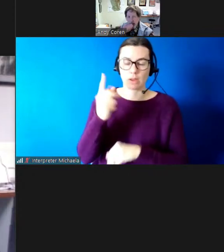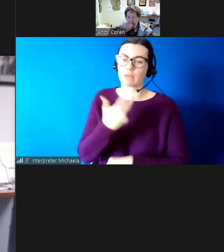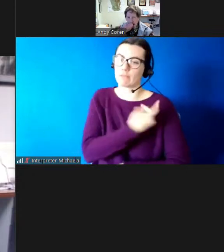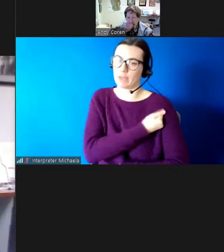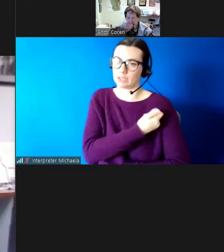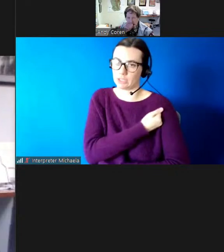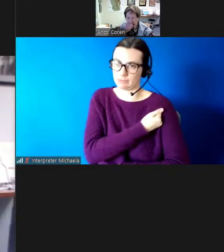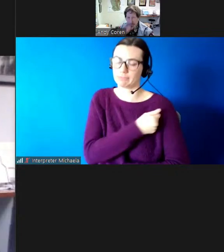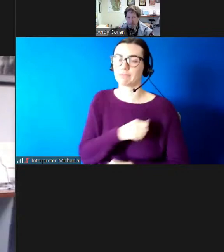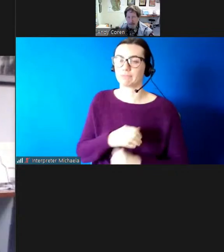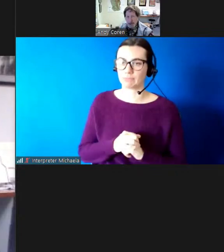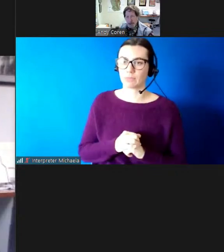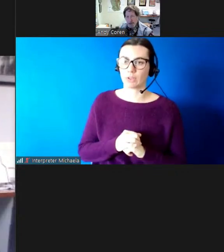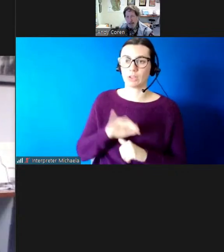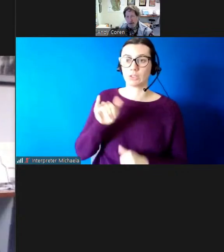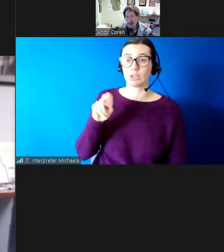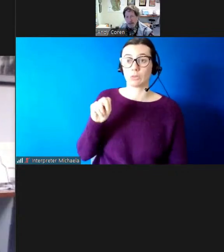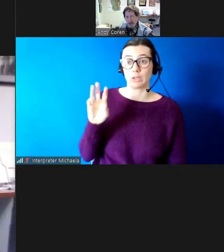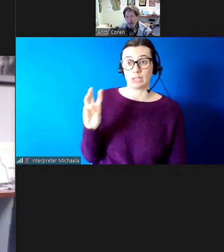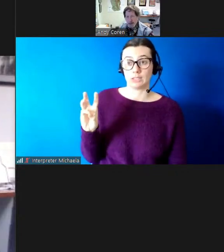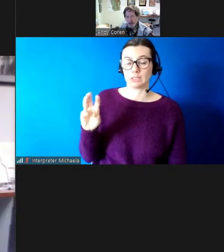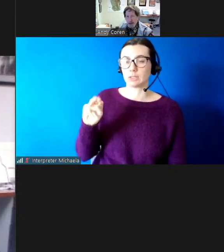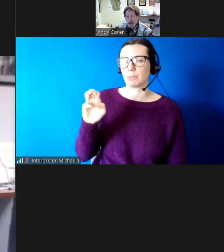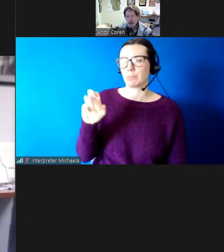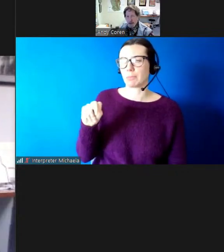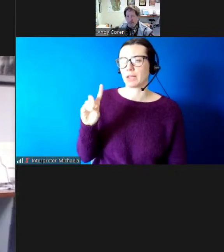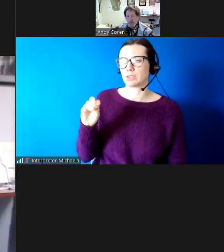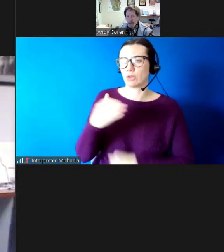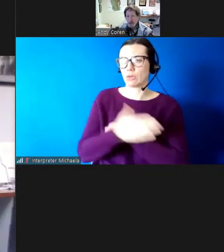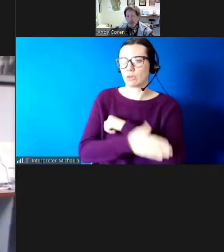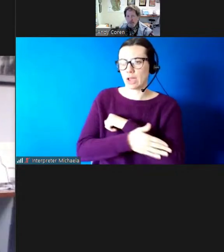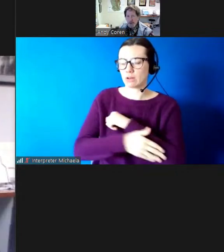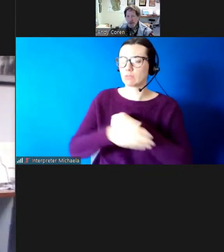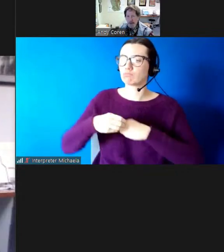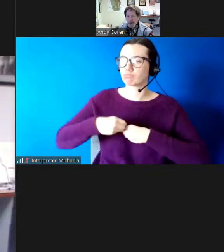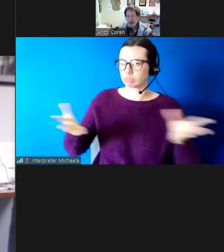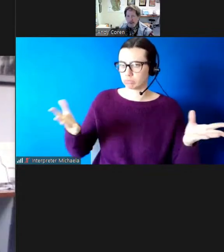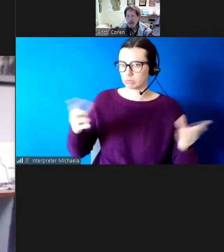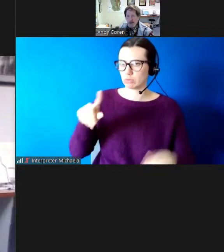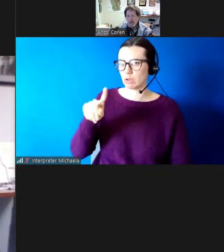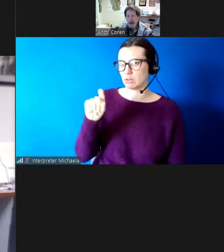6th, Mendocino County had distributed a total of